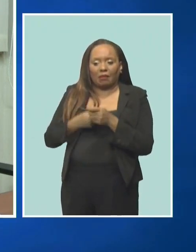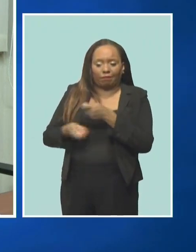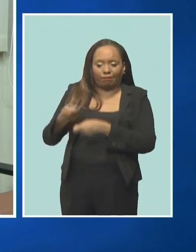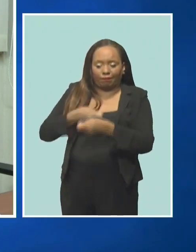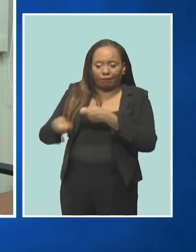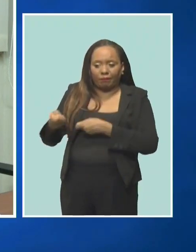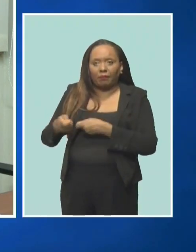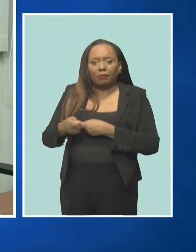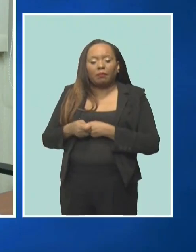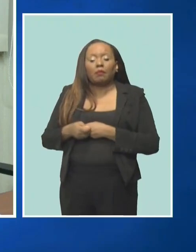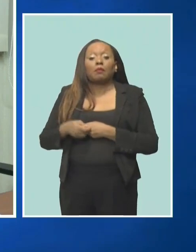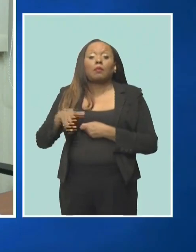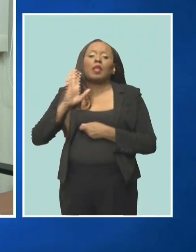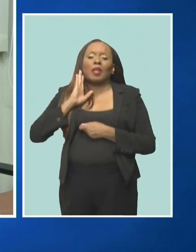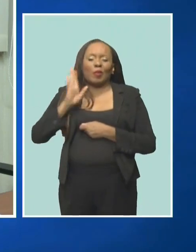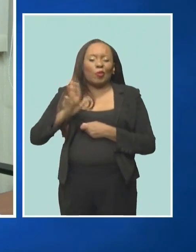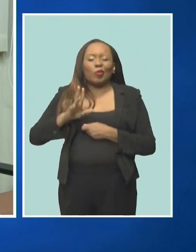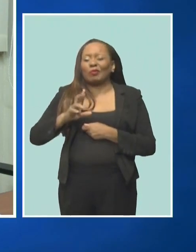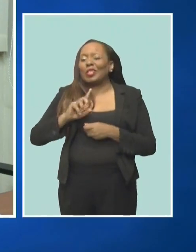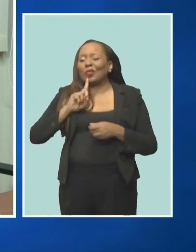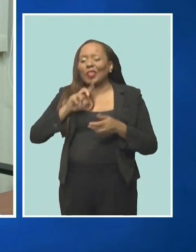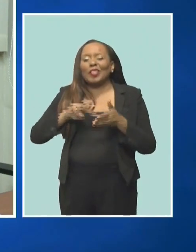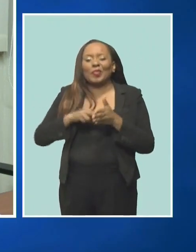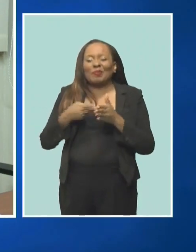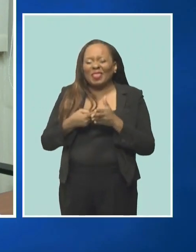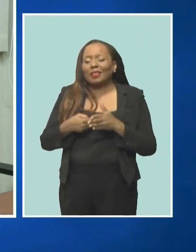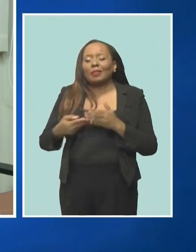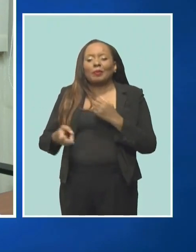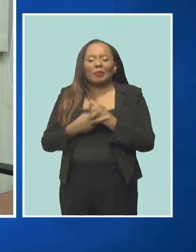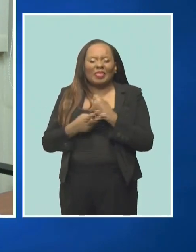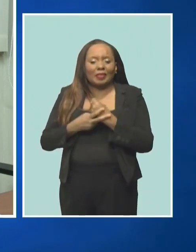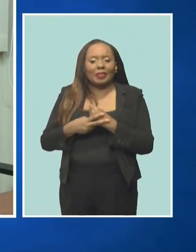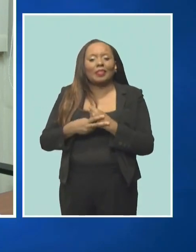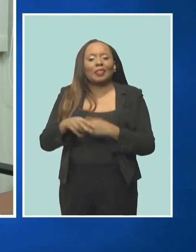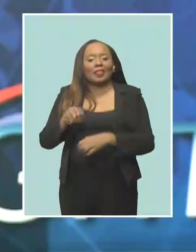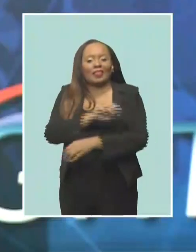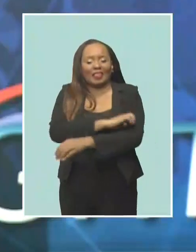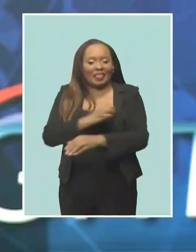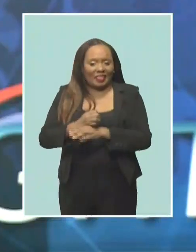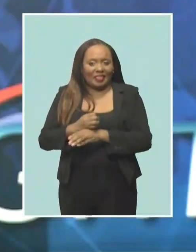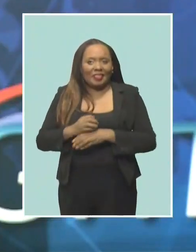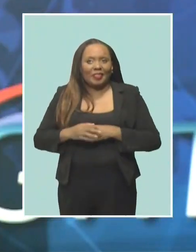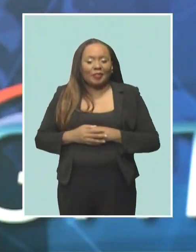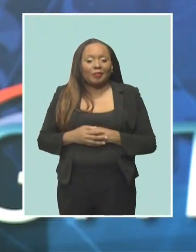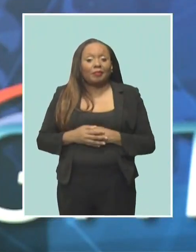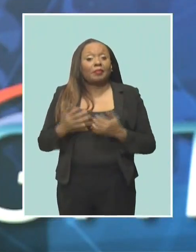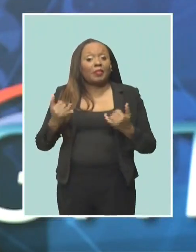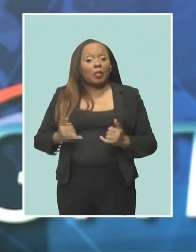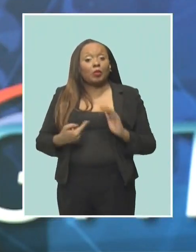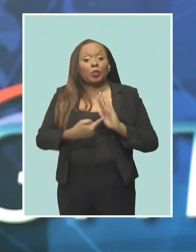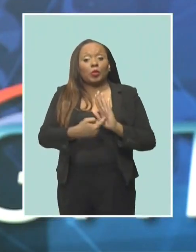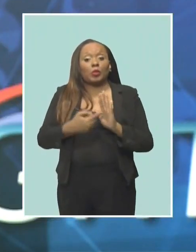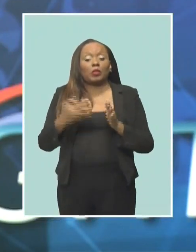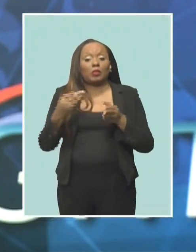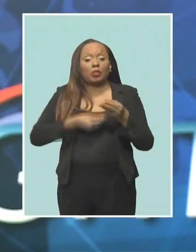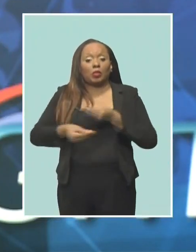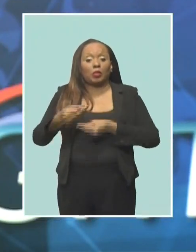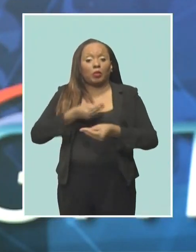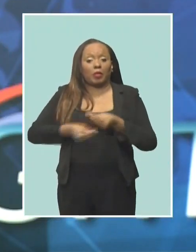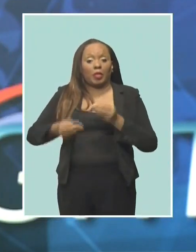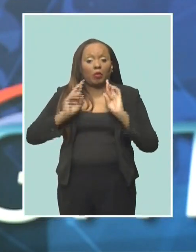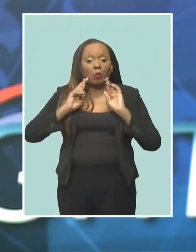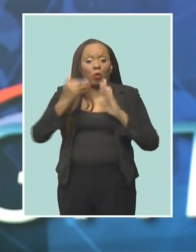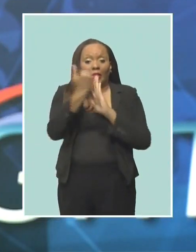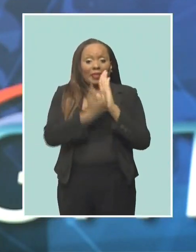energy and made the whole system more efficiency. Time now for tonight's trading